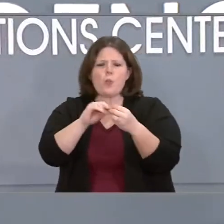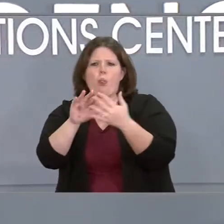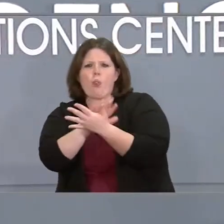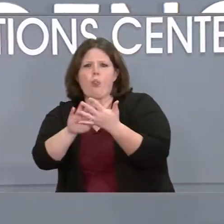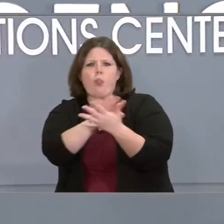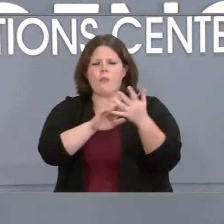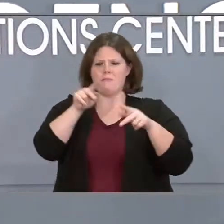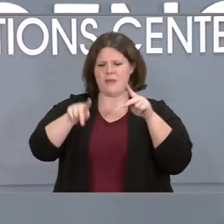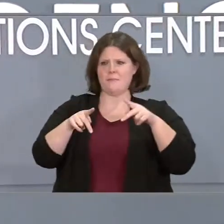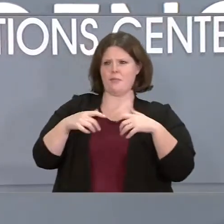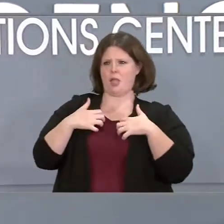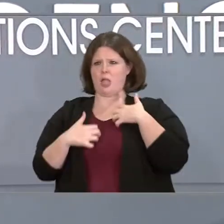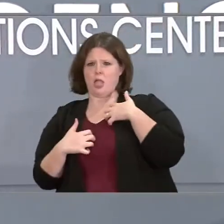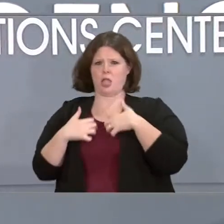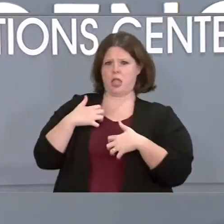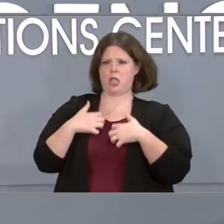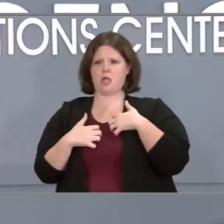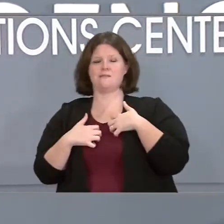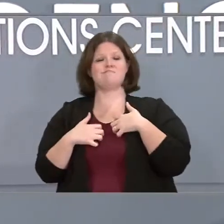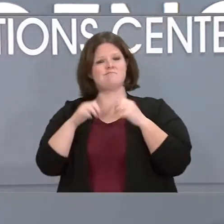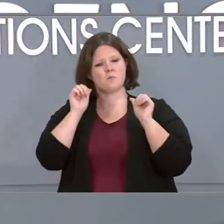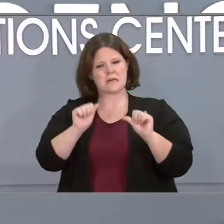like the CDC or